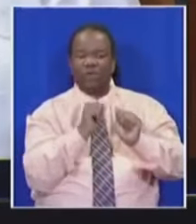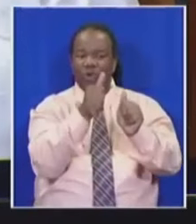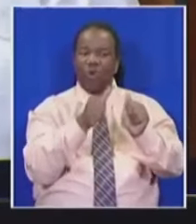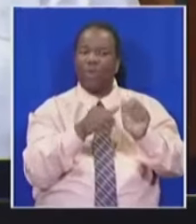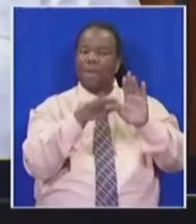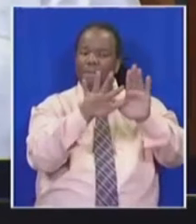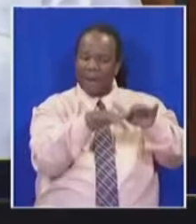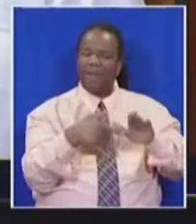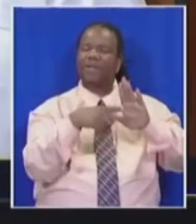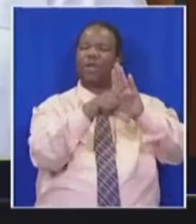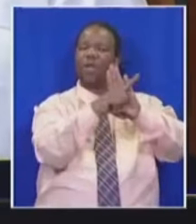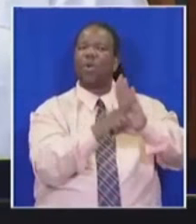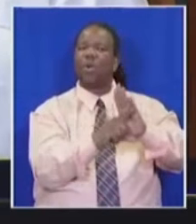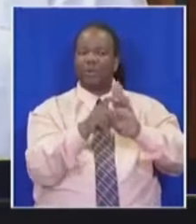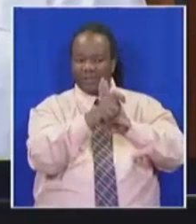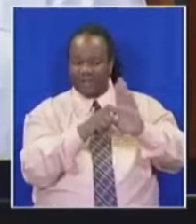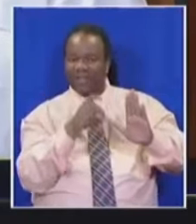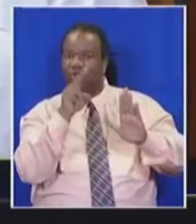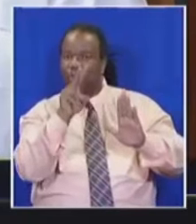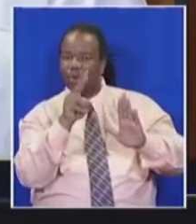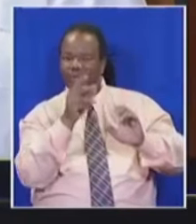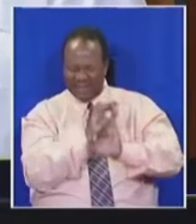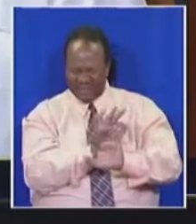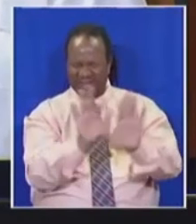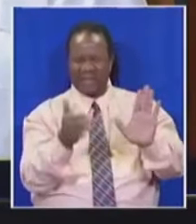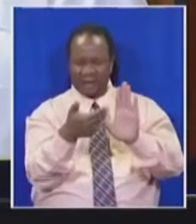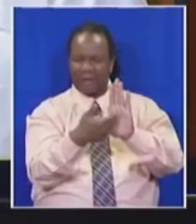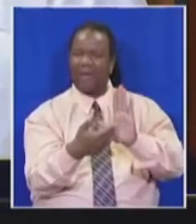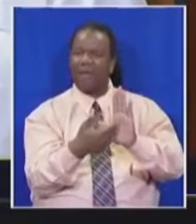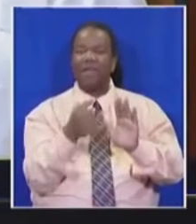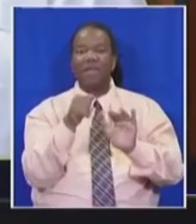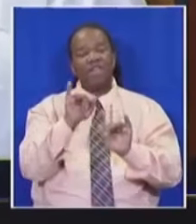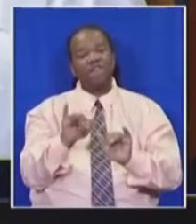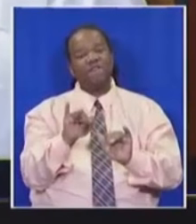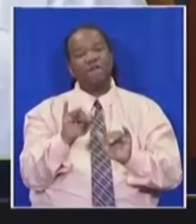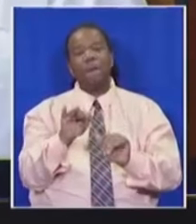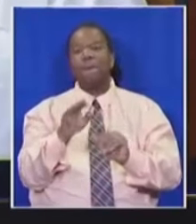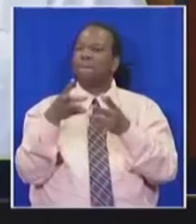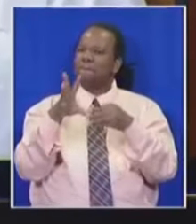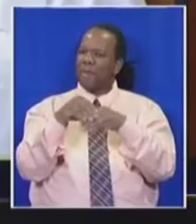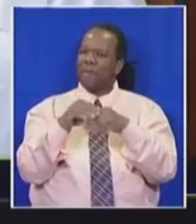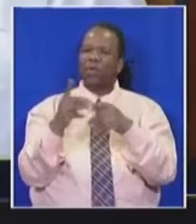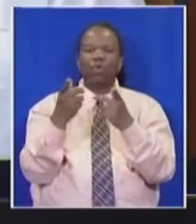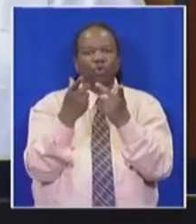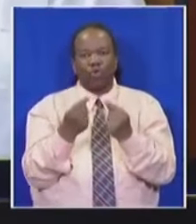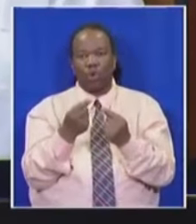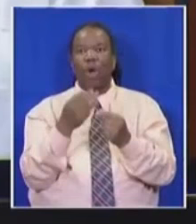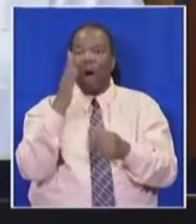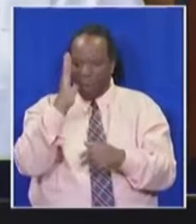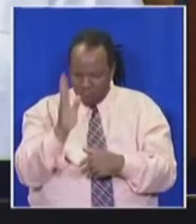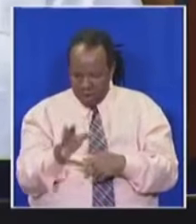explicit about that. If we do find that you've done it, Honourable Members, we will come back to you. You are